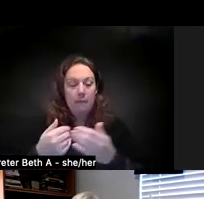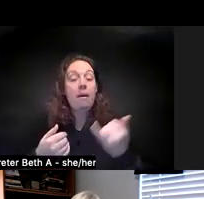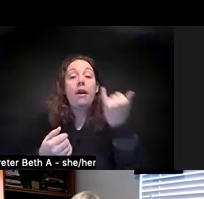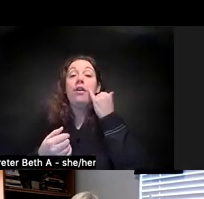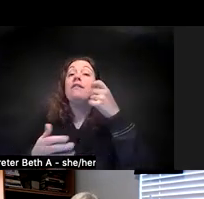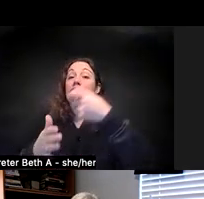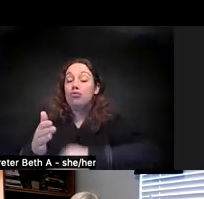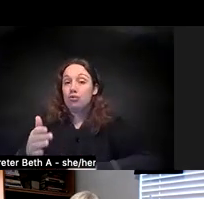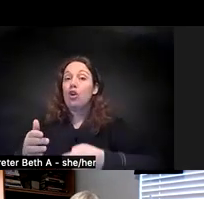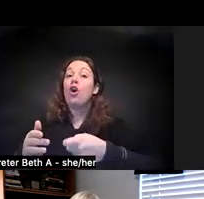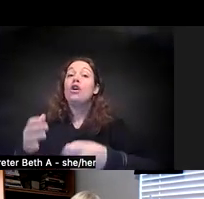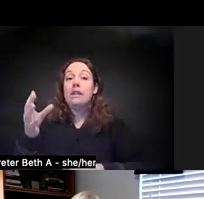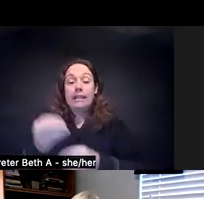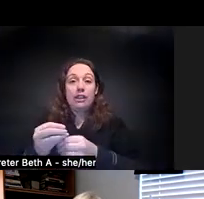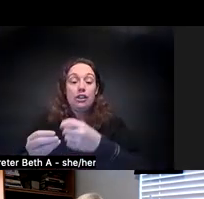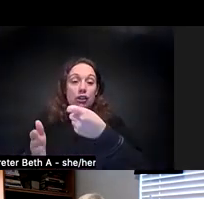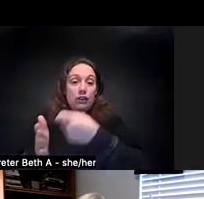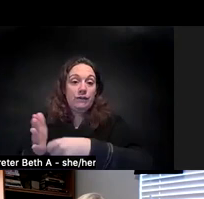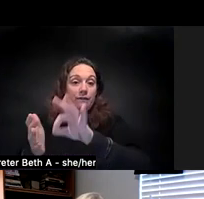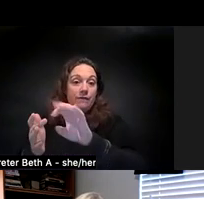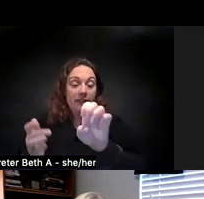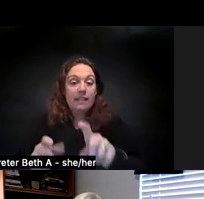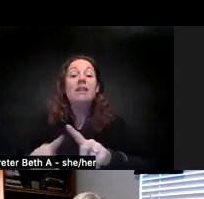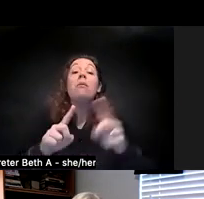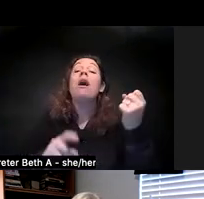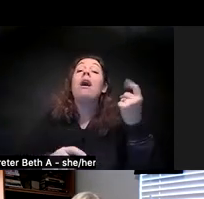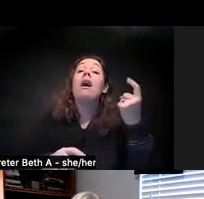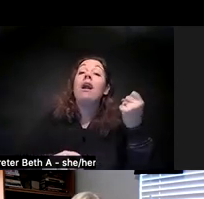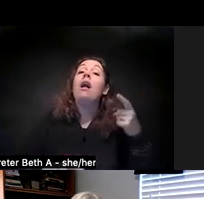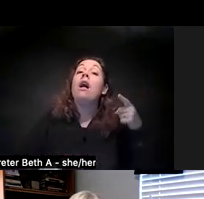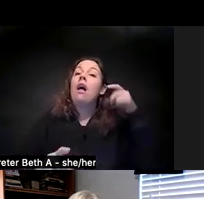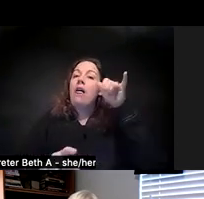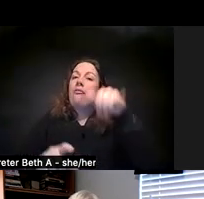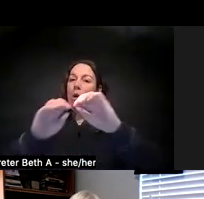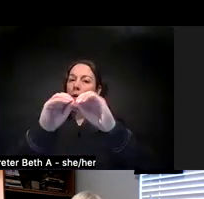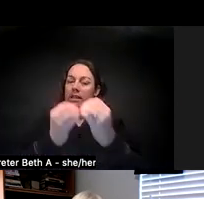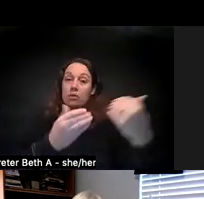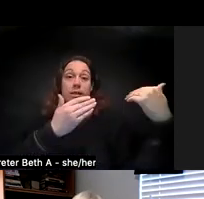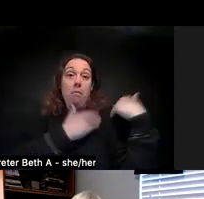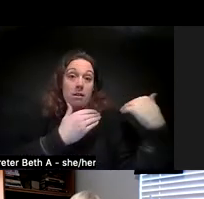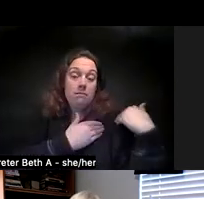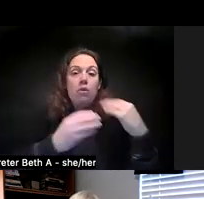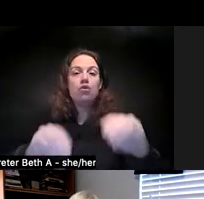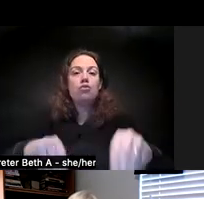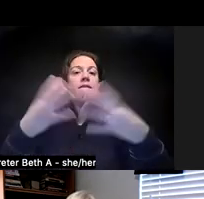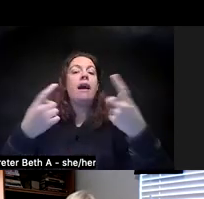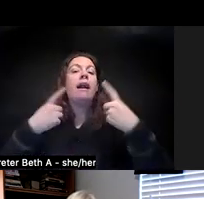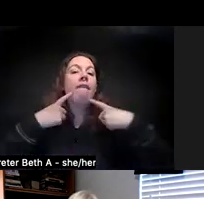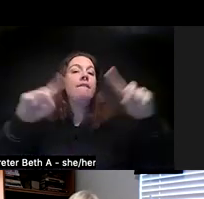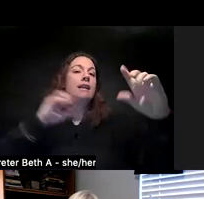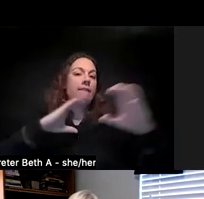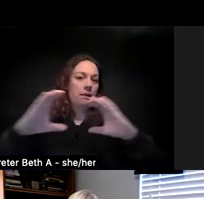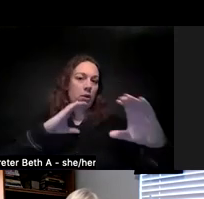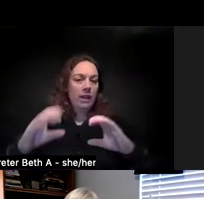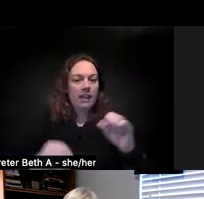regulation always requires that effective communication must be provided. So museums and